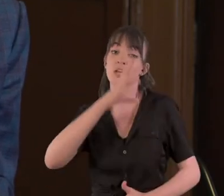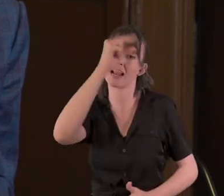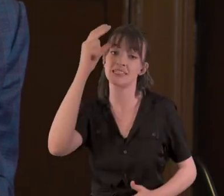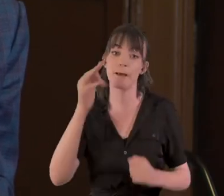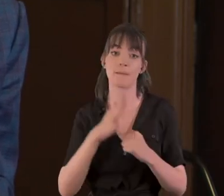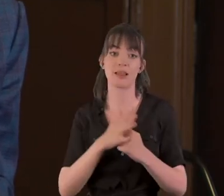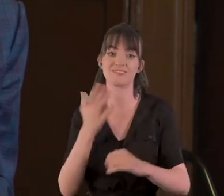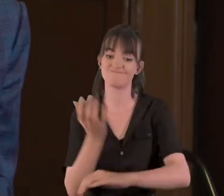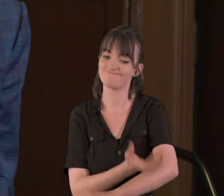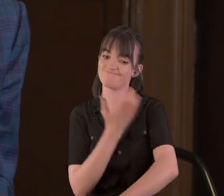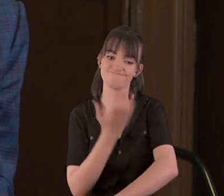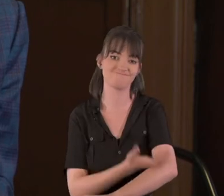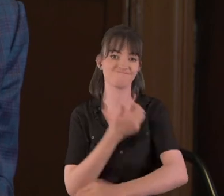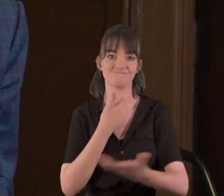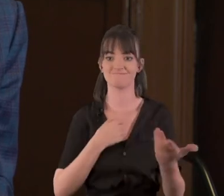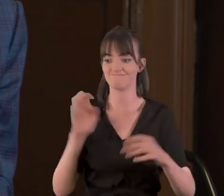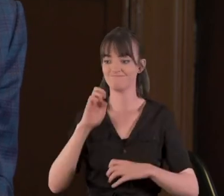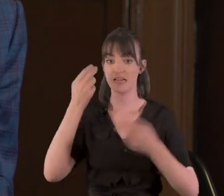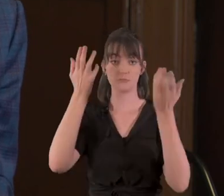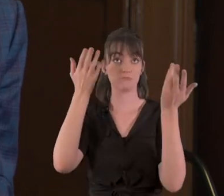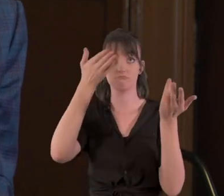the continuing ignorance.